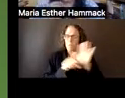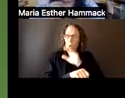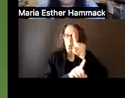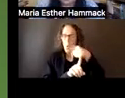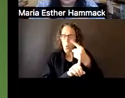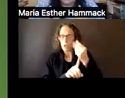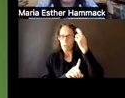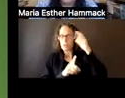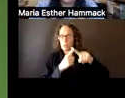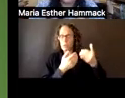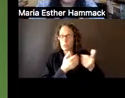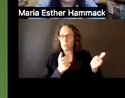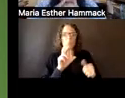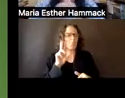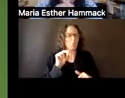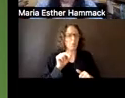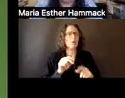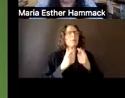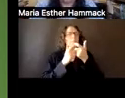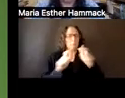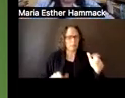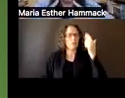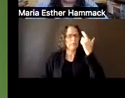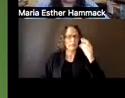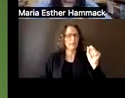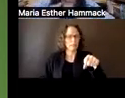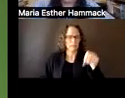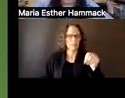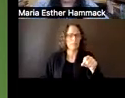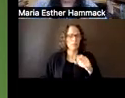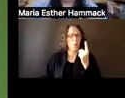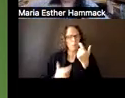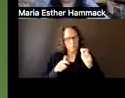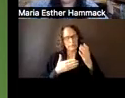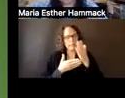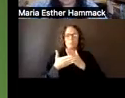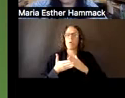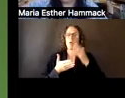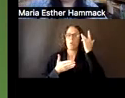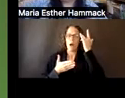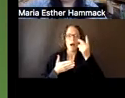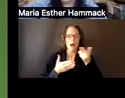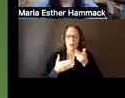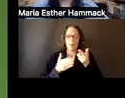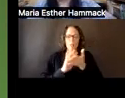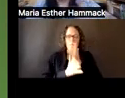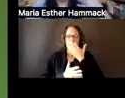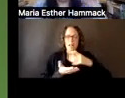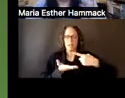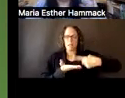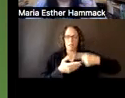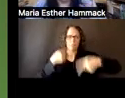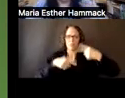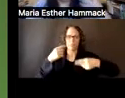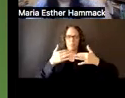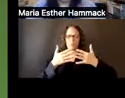a factor that led to these contentions, that led to this break between slaveholders in Texas